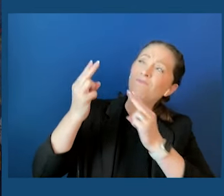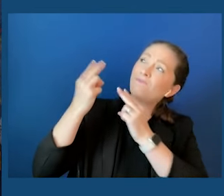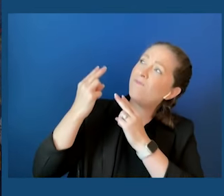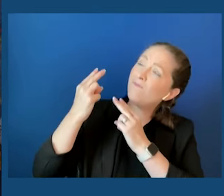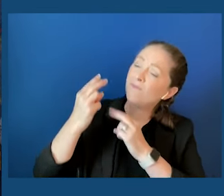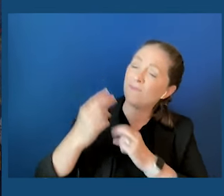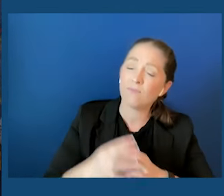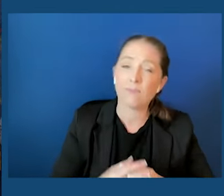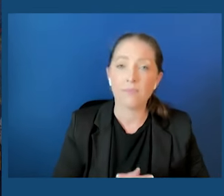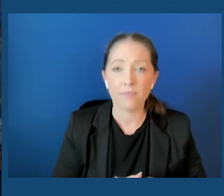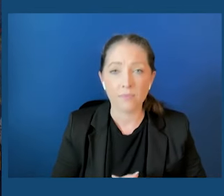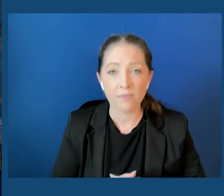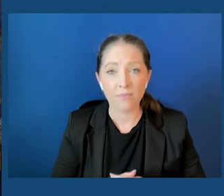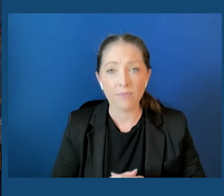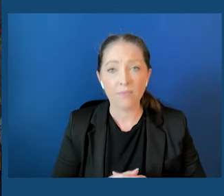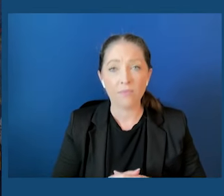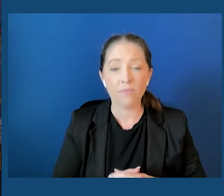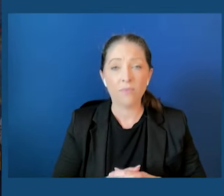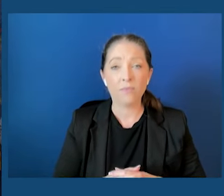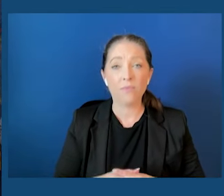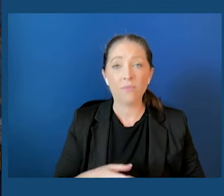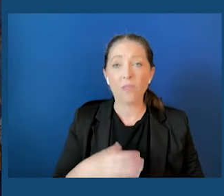I wish I had the power to take that pain away.